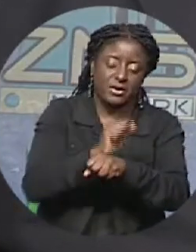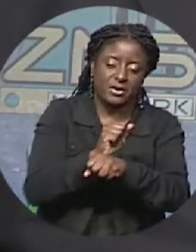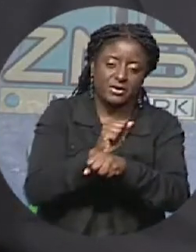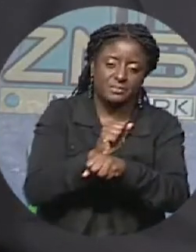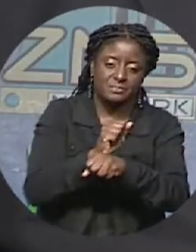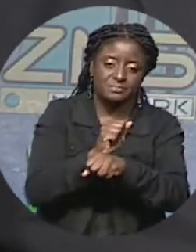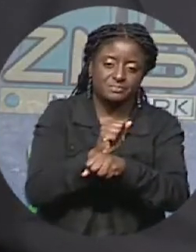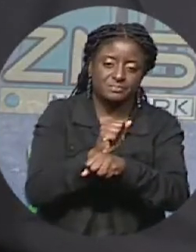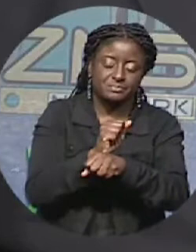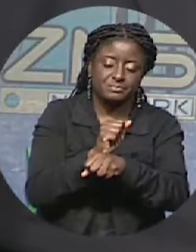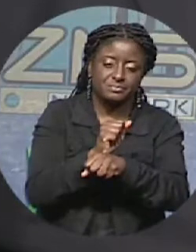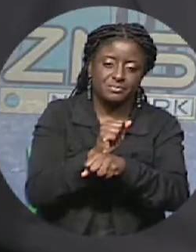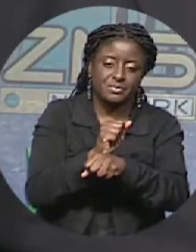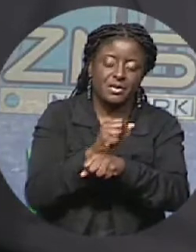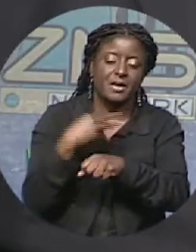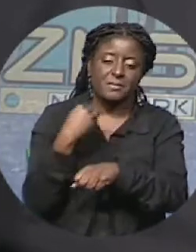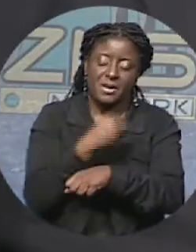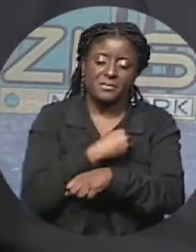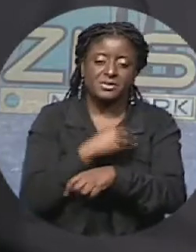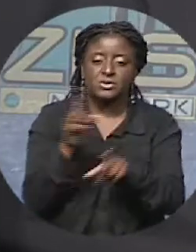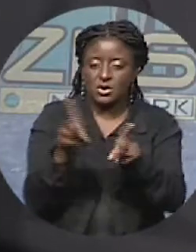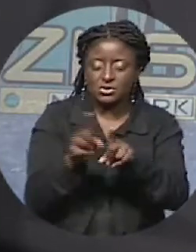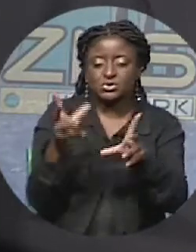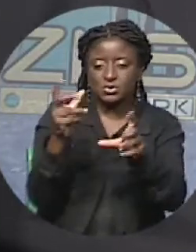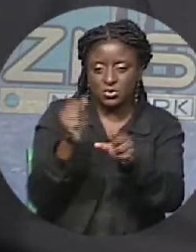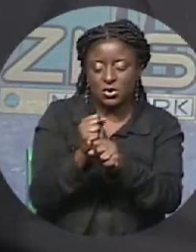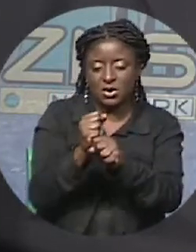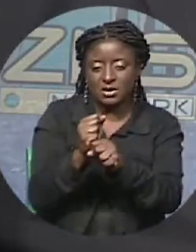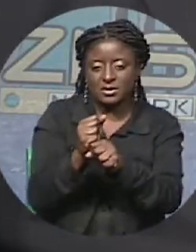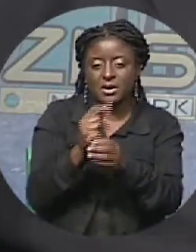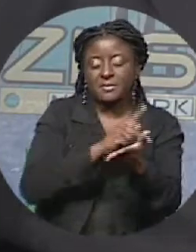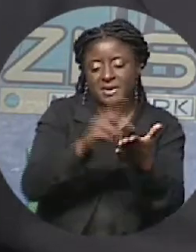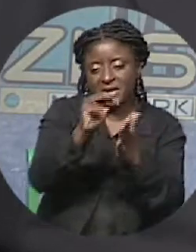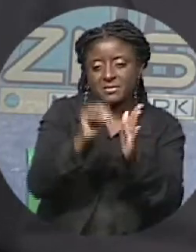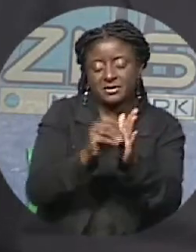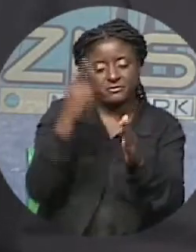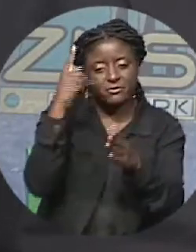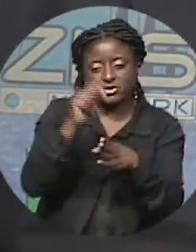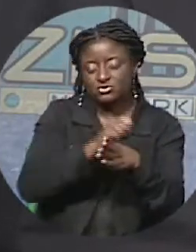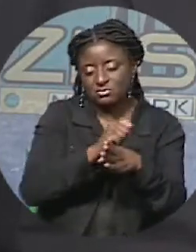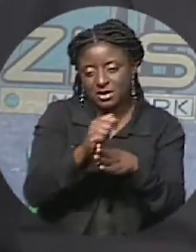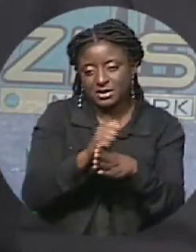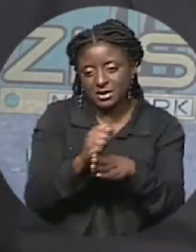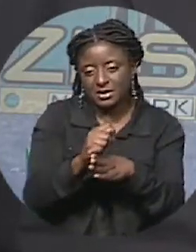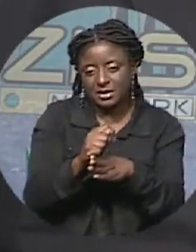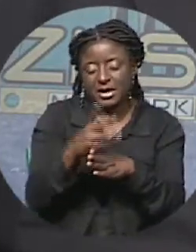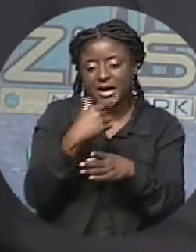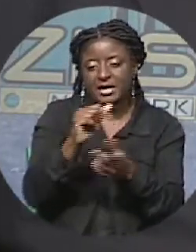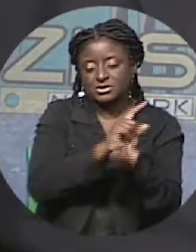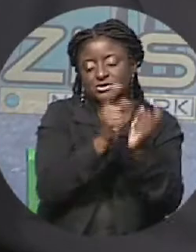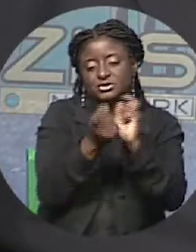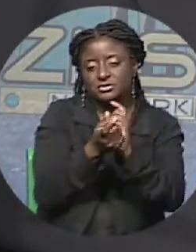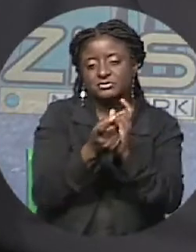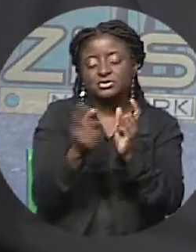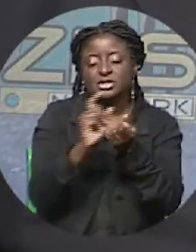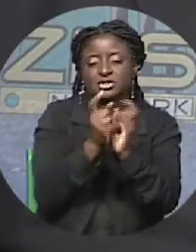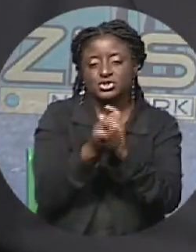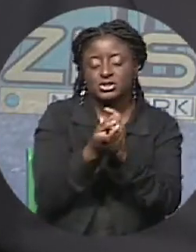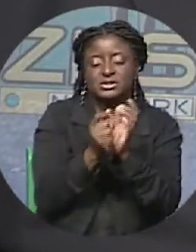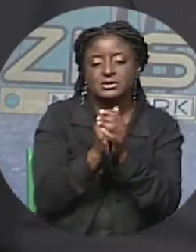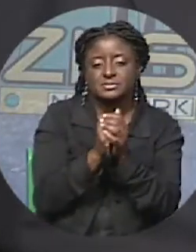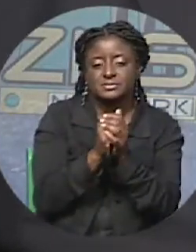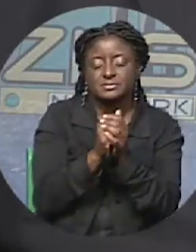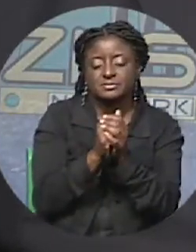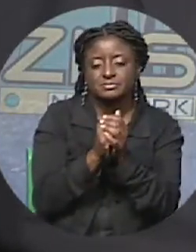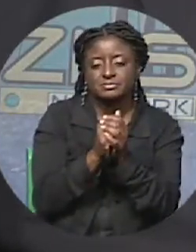received substantial retroactive payments for shift premium and training allowances, and a further installment of retroactive payments is being